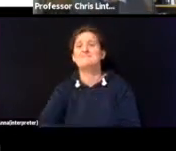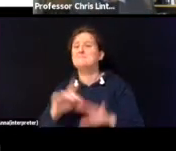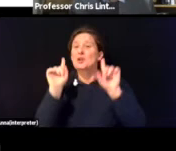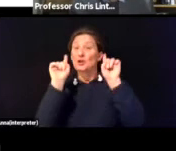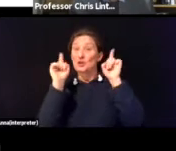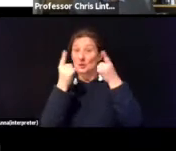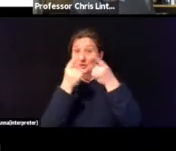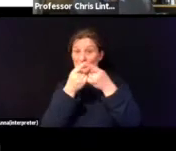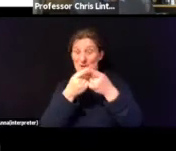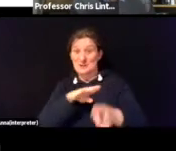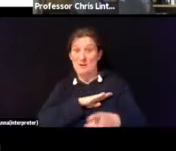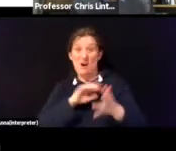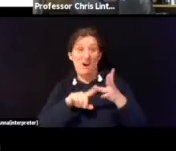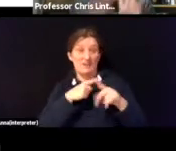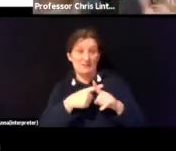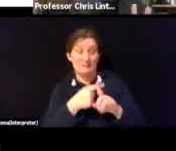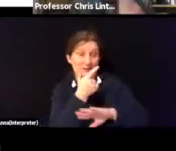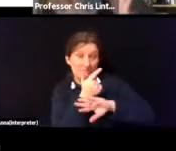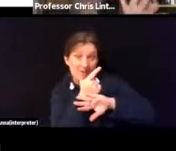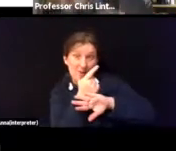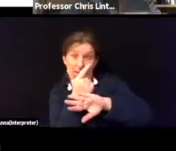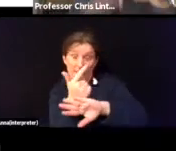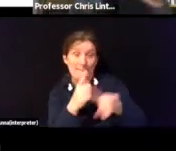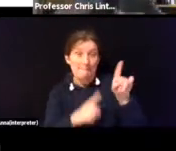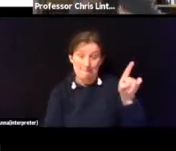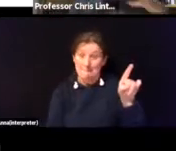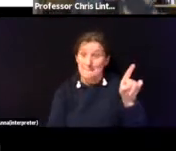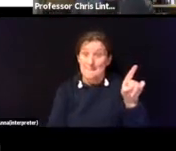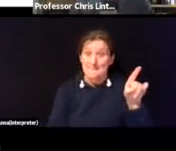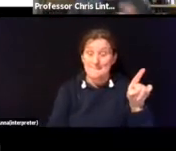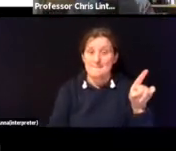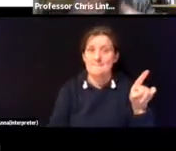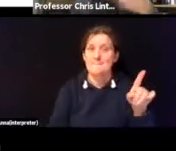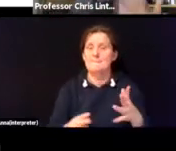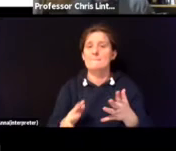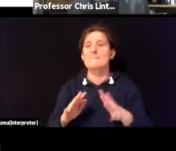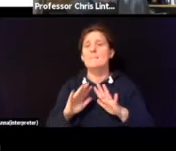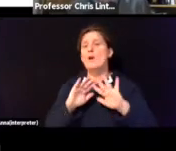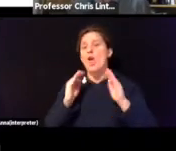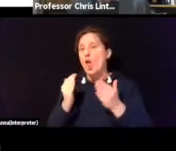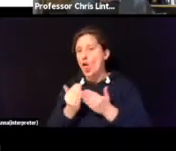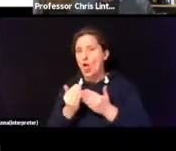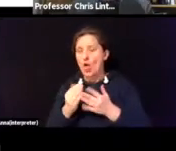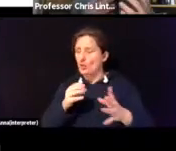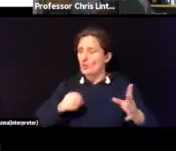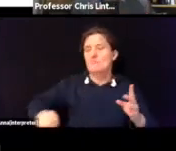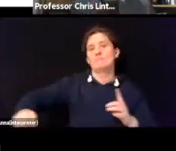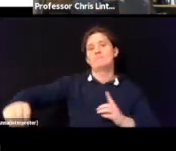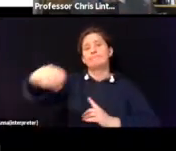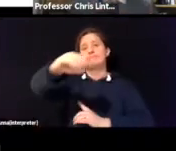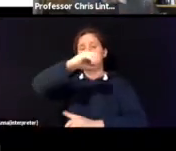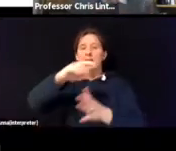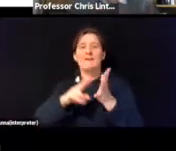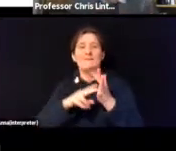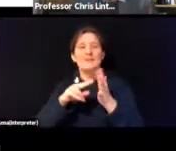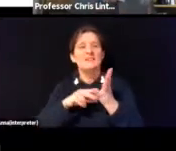outside my office here in Oxford. And this is an event that, because of the way Earth's orbit works and the way that Venus's orbit works, this